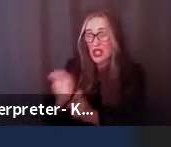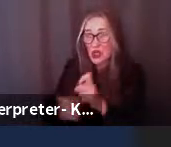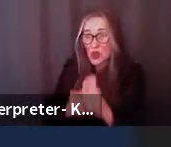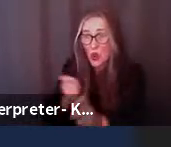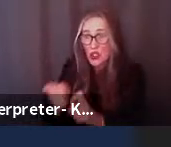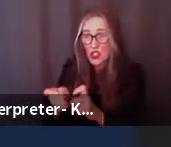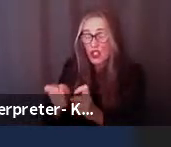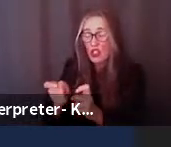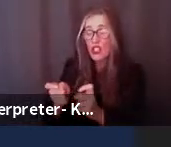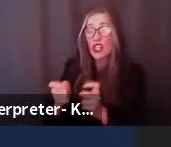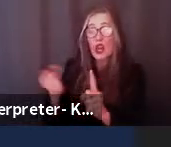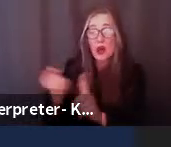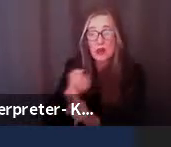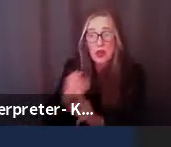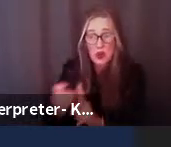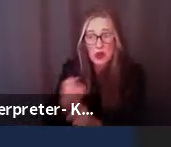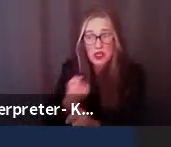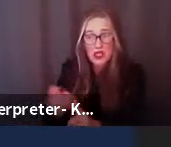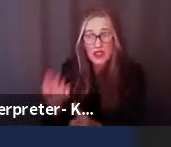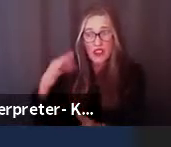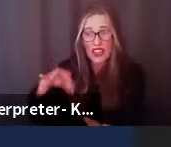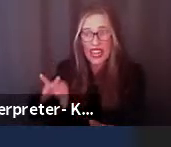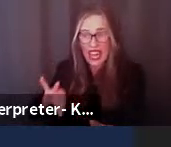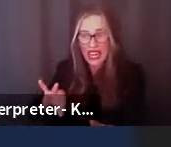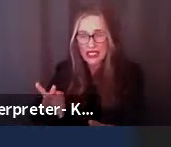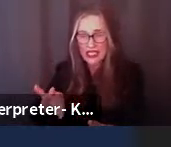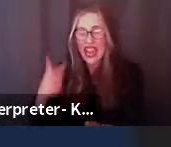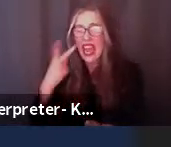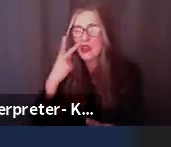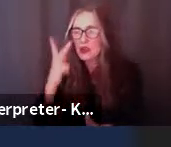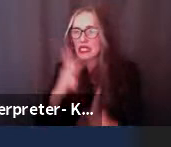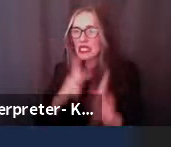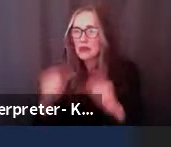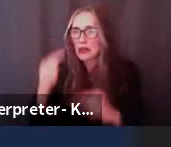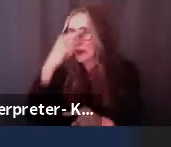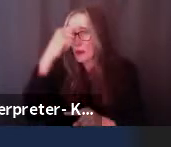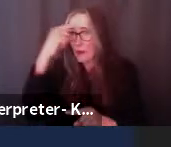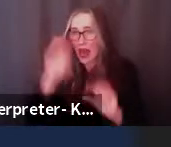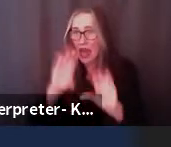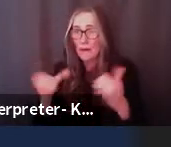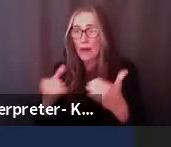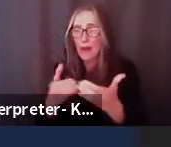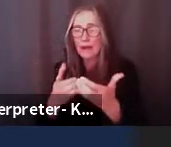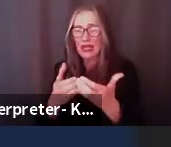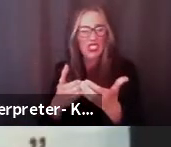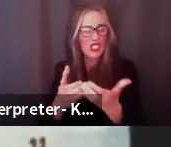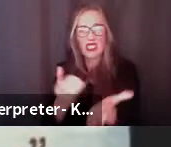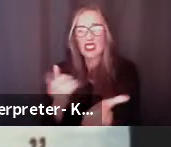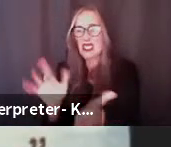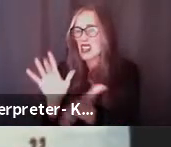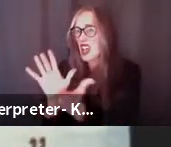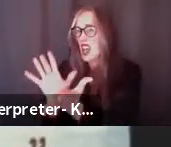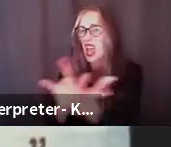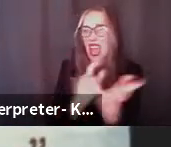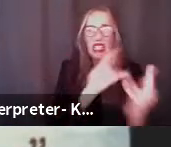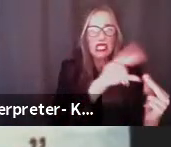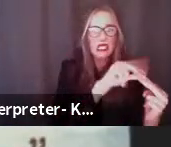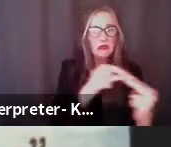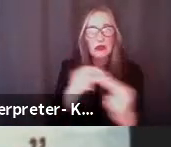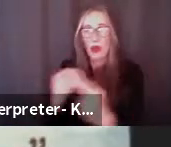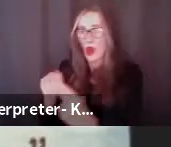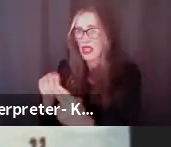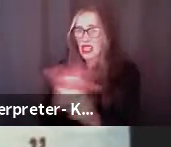the expert knowledge from black populations are exploited as well we would like